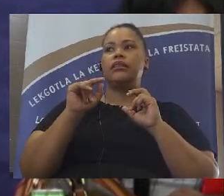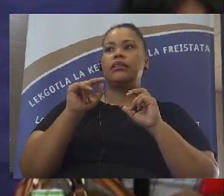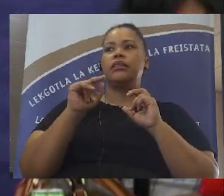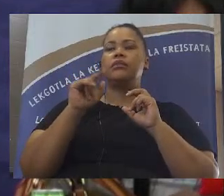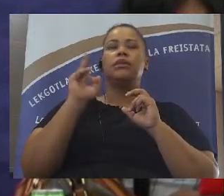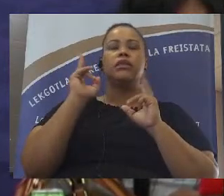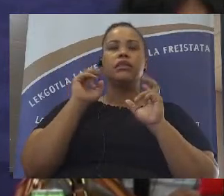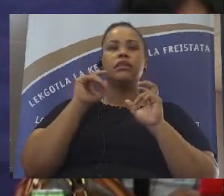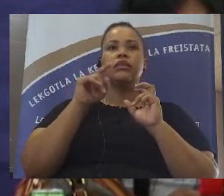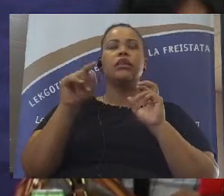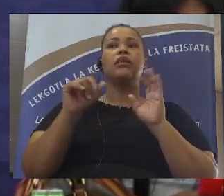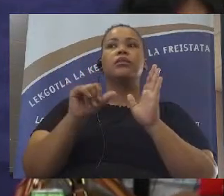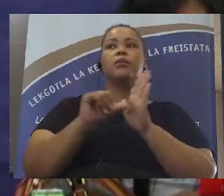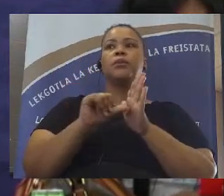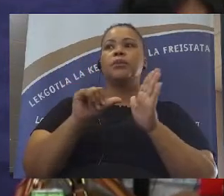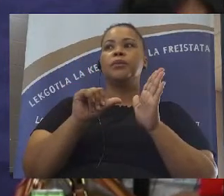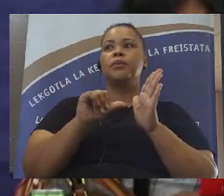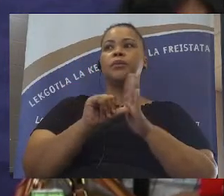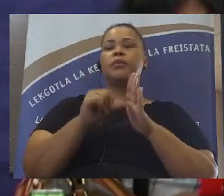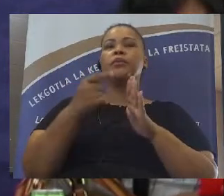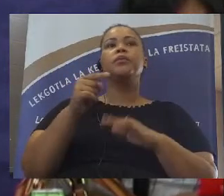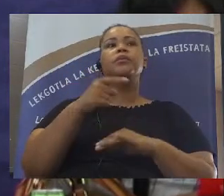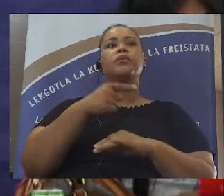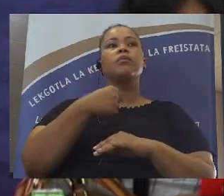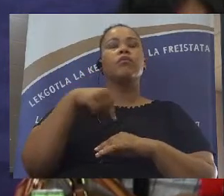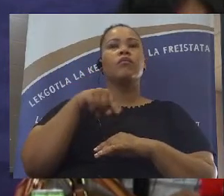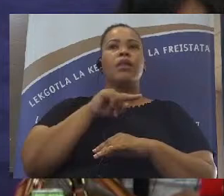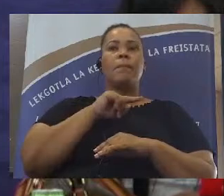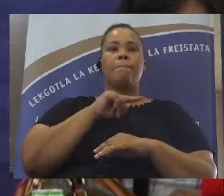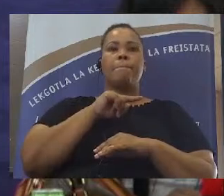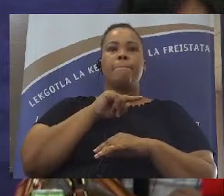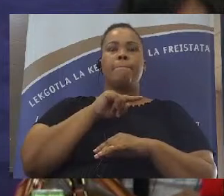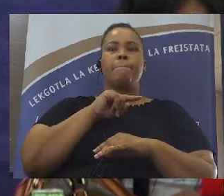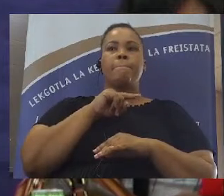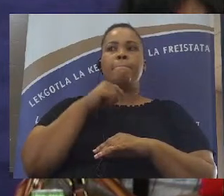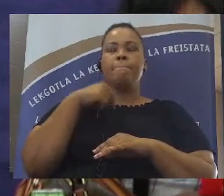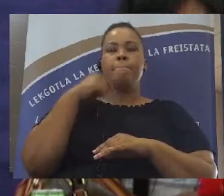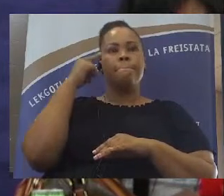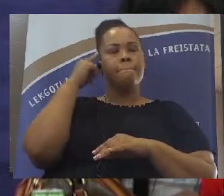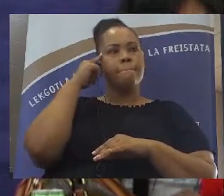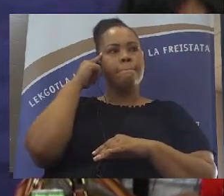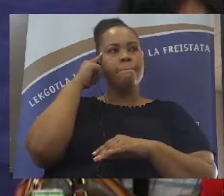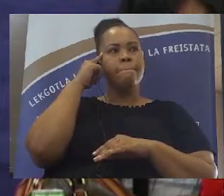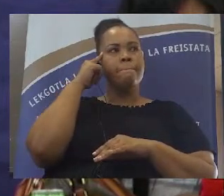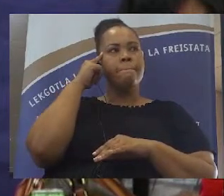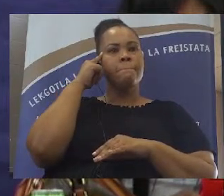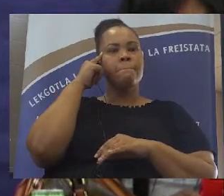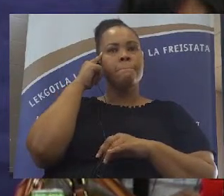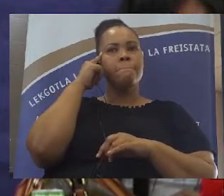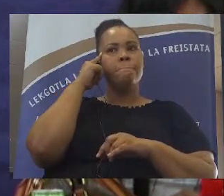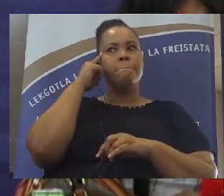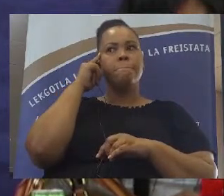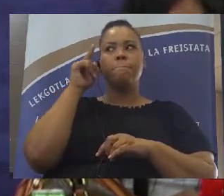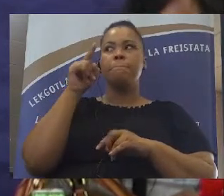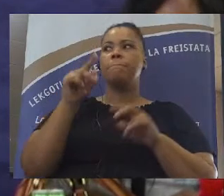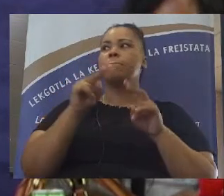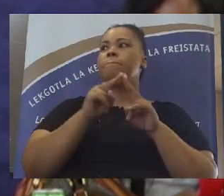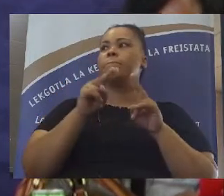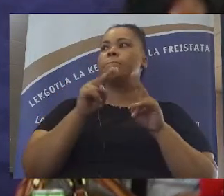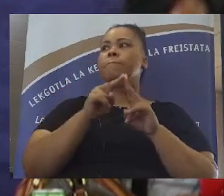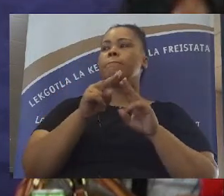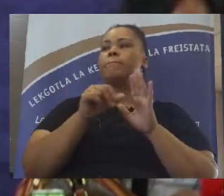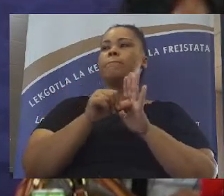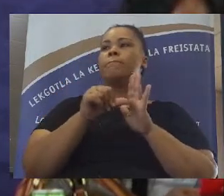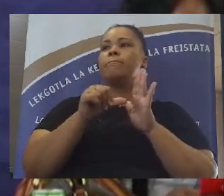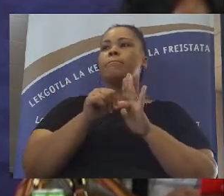e bohlokwa haholo for rona, yona haholoholo hobaneng bonnete boholo ba batho re na